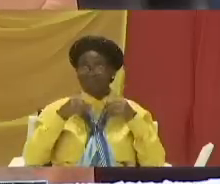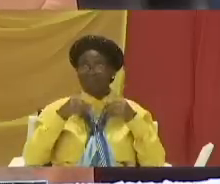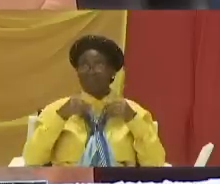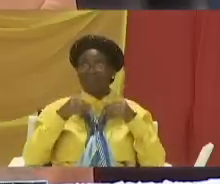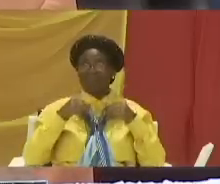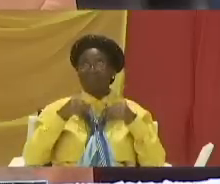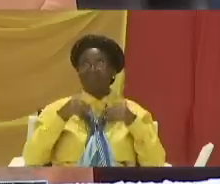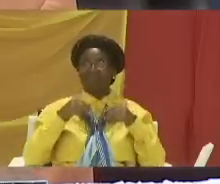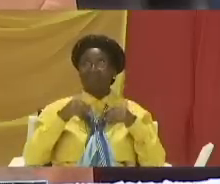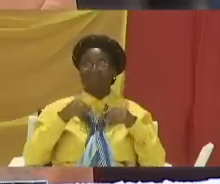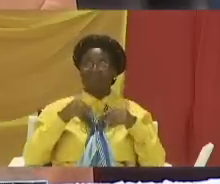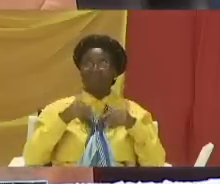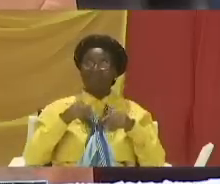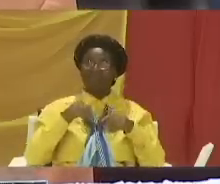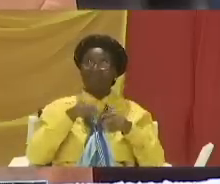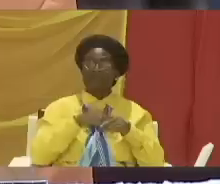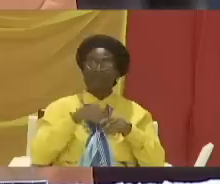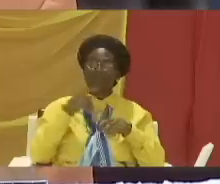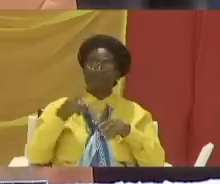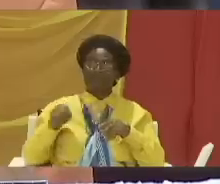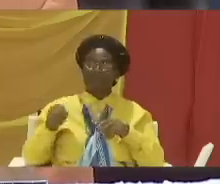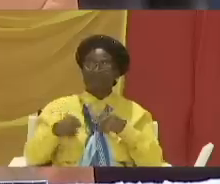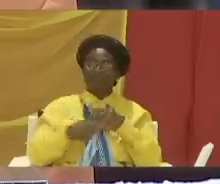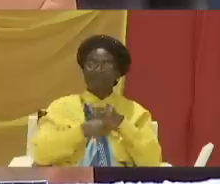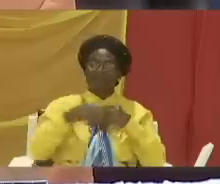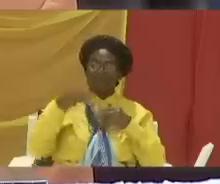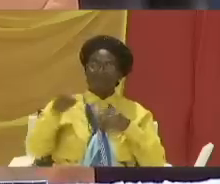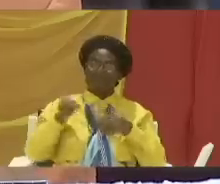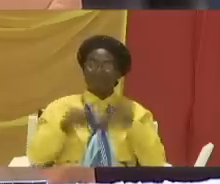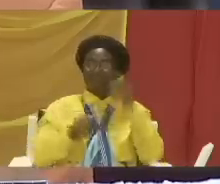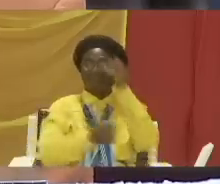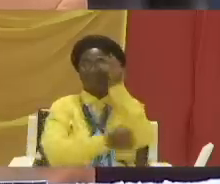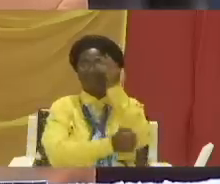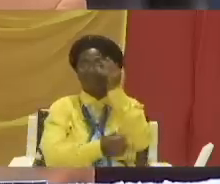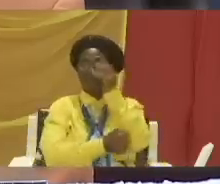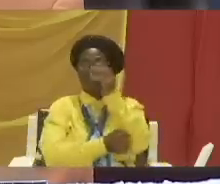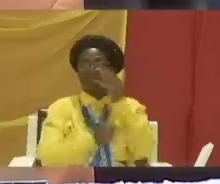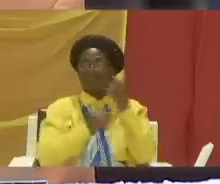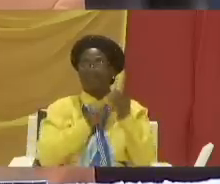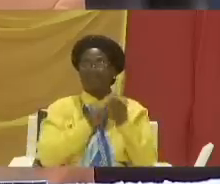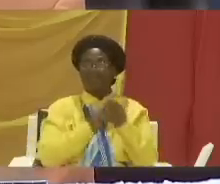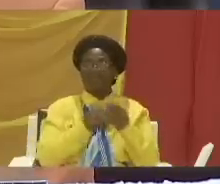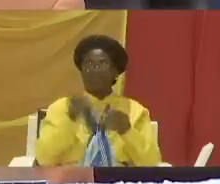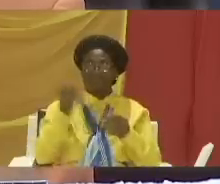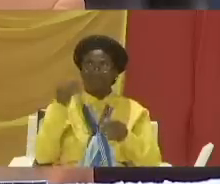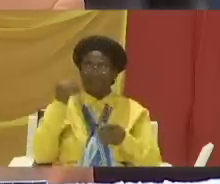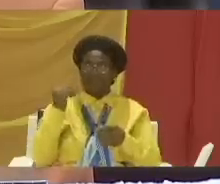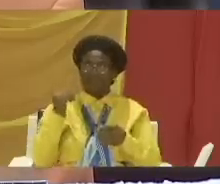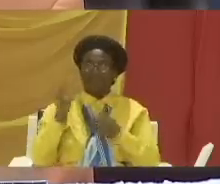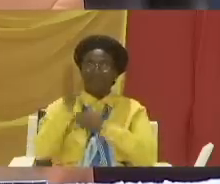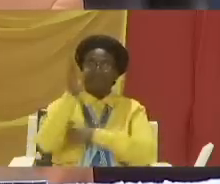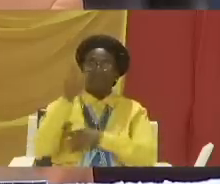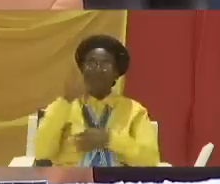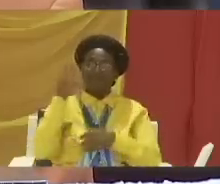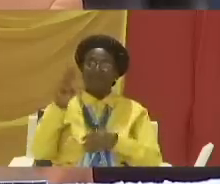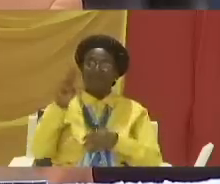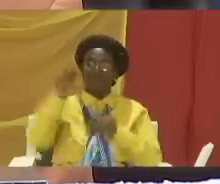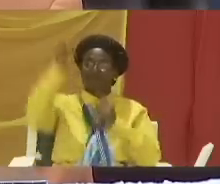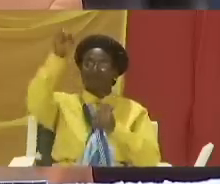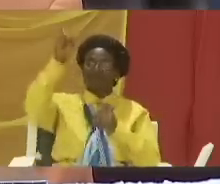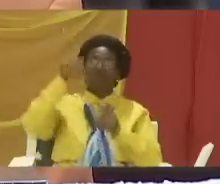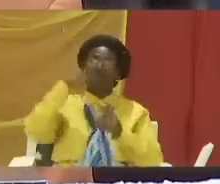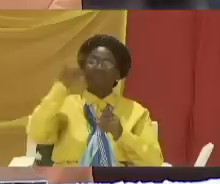In the case of Sarah, it was God Himself who brought the anointing down.